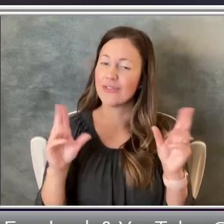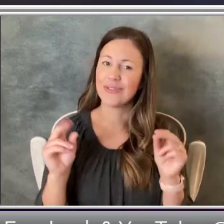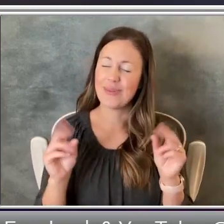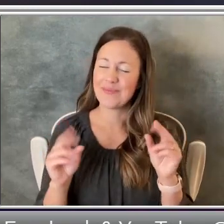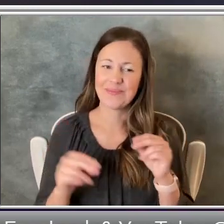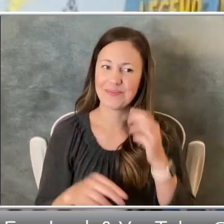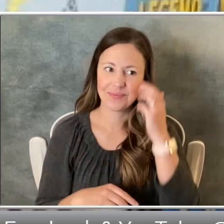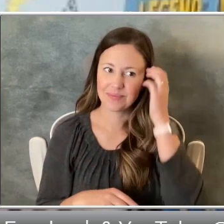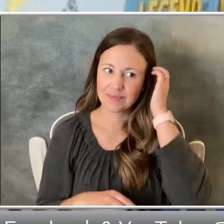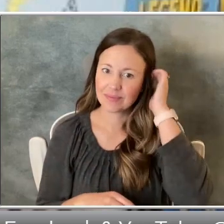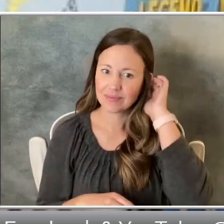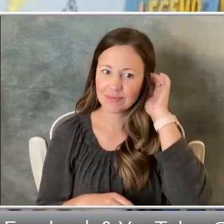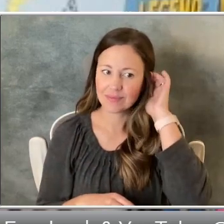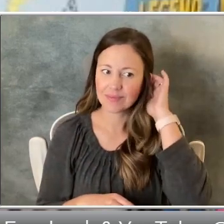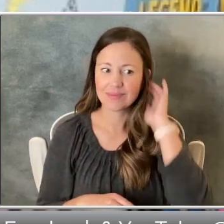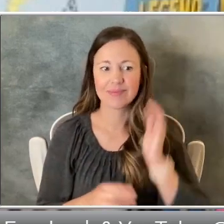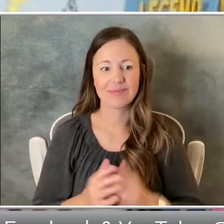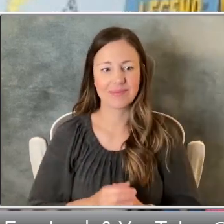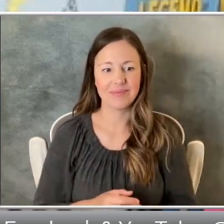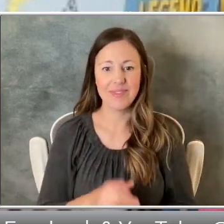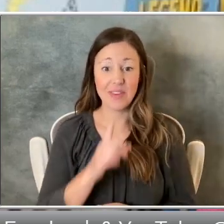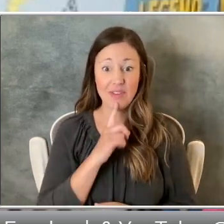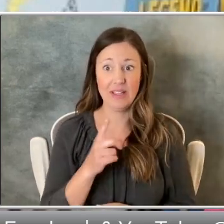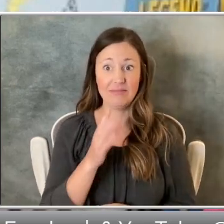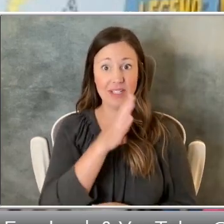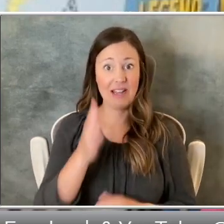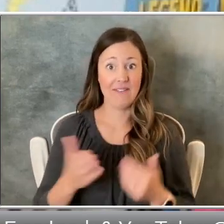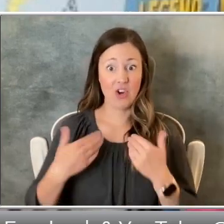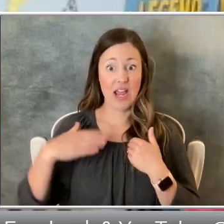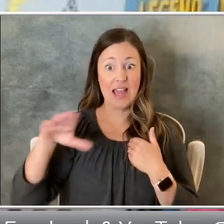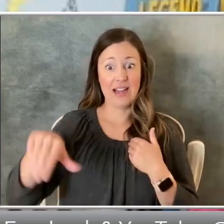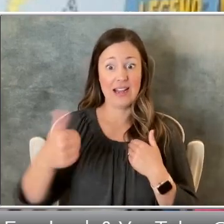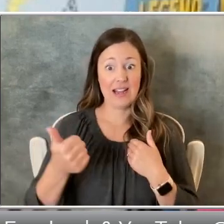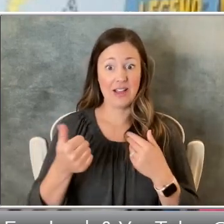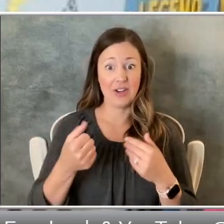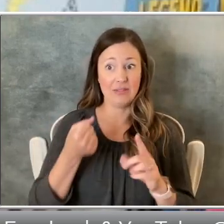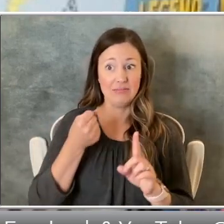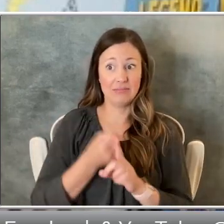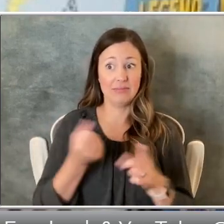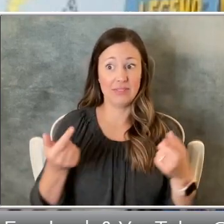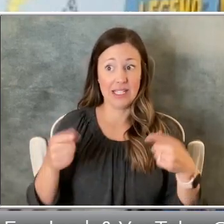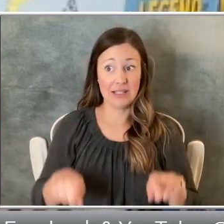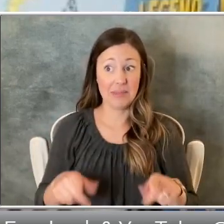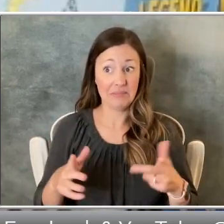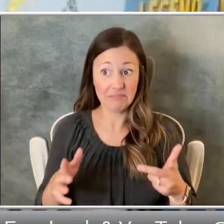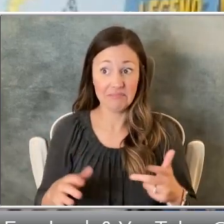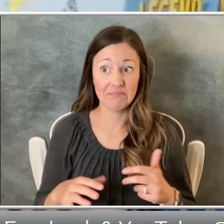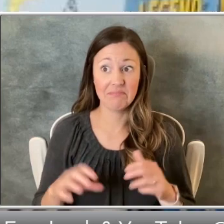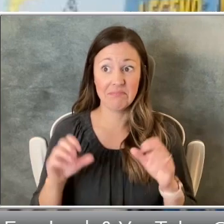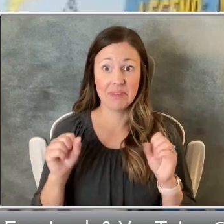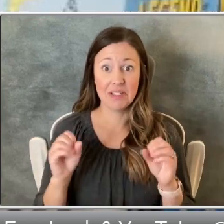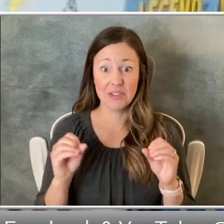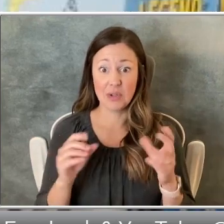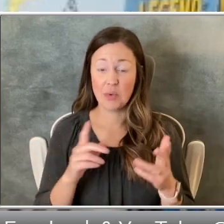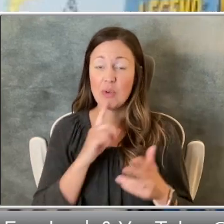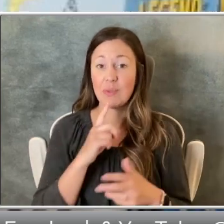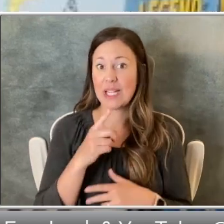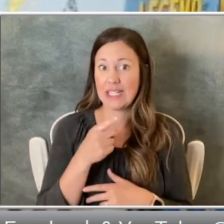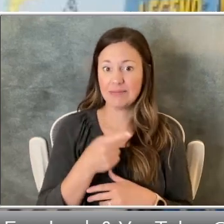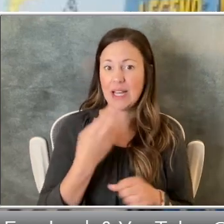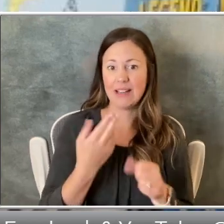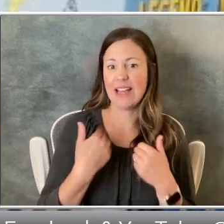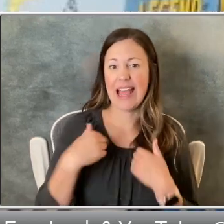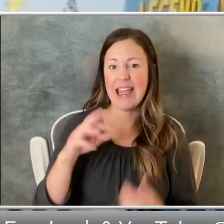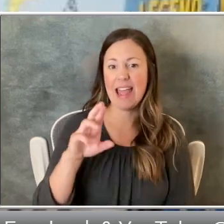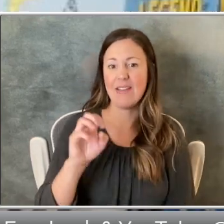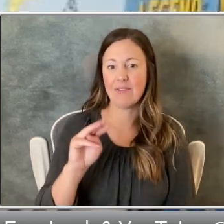No, I, thank goodness, have never had another episode. And so it's tracked remotely. I have a